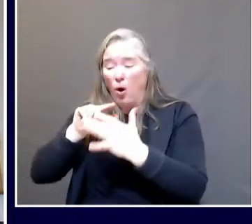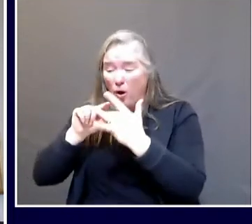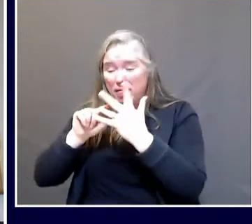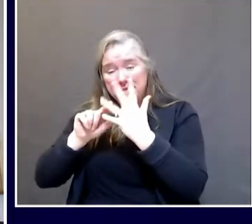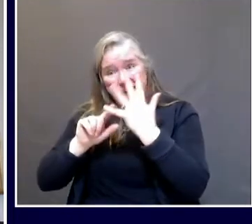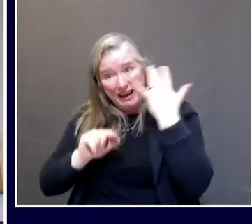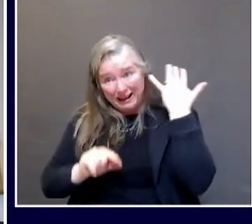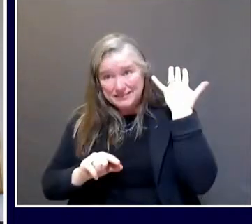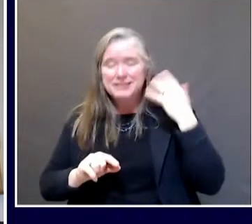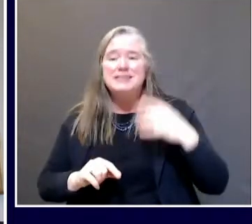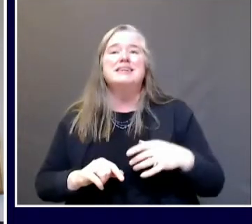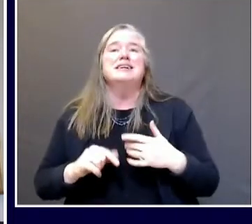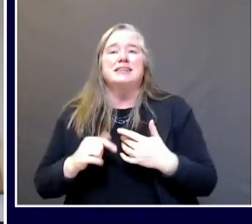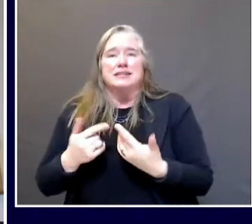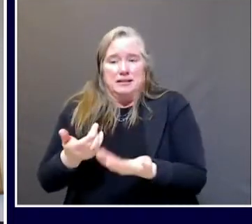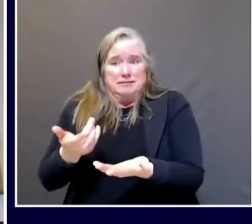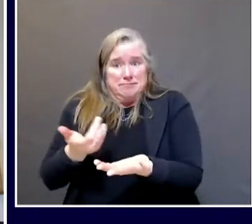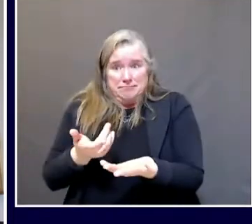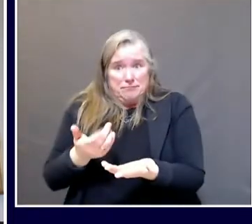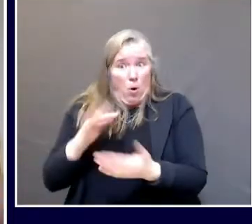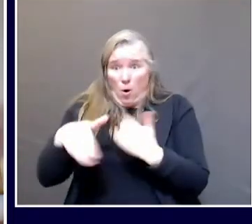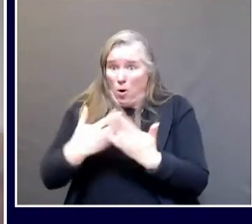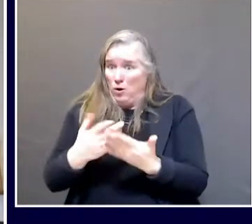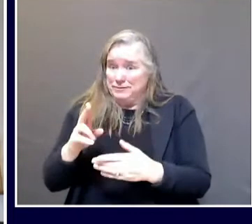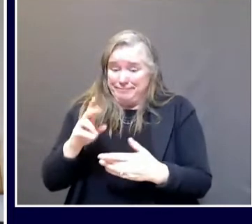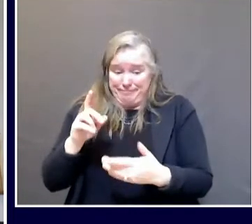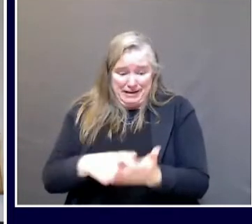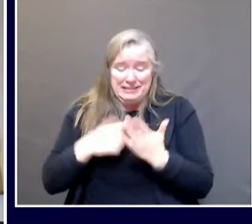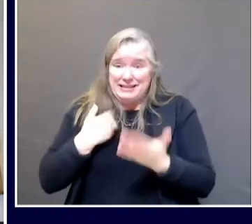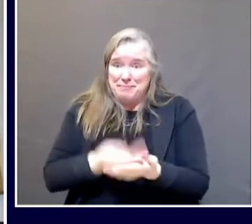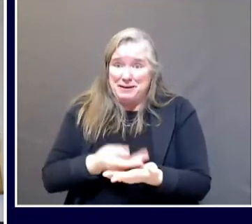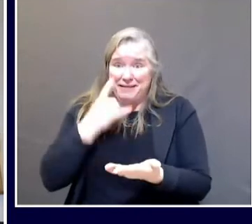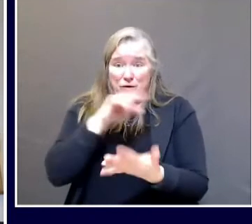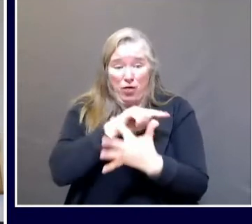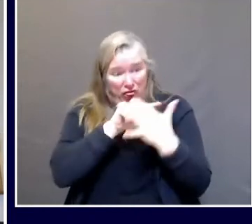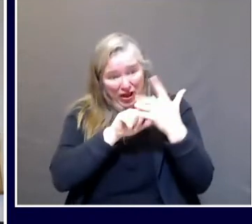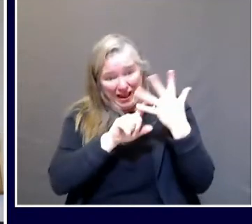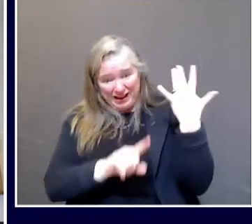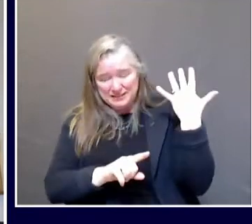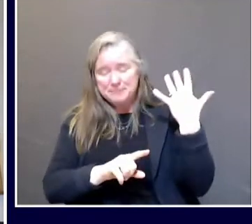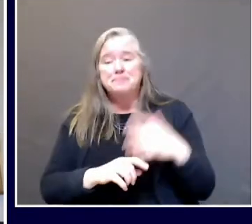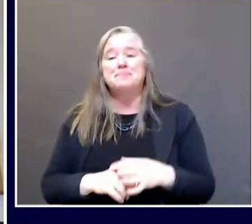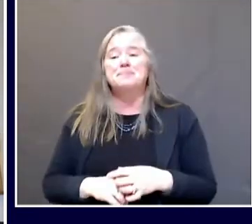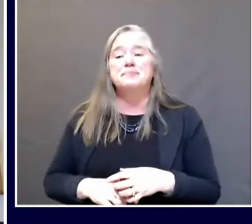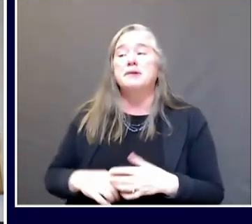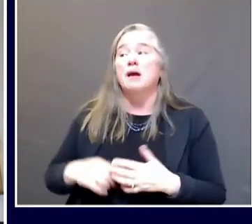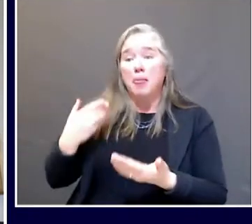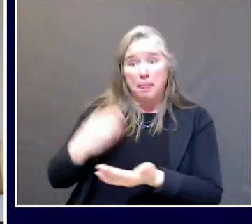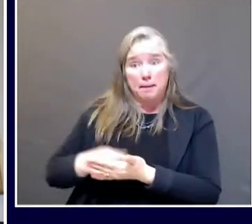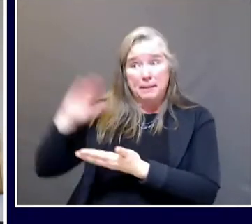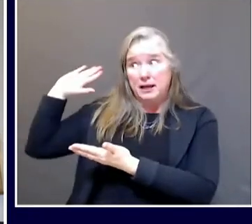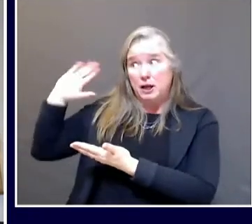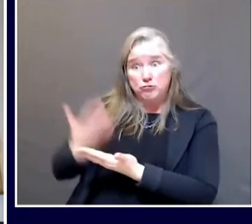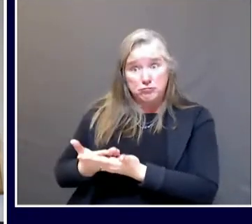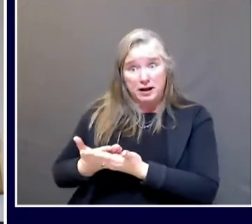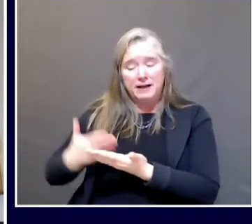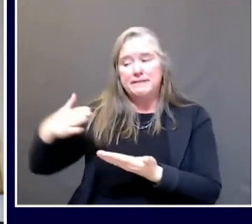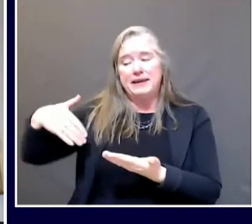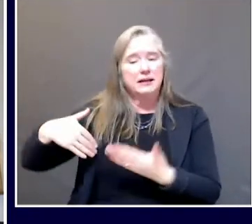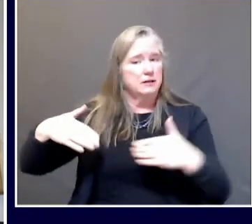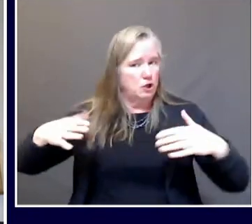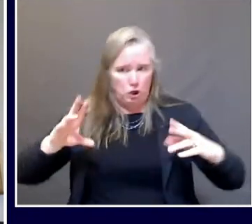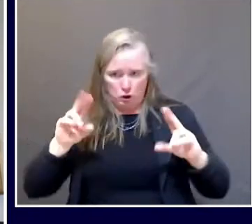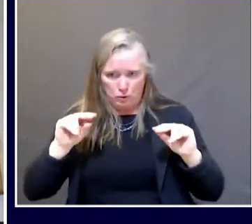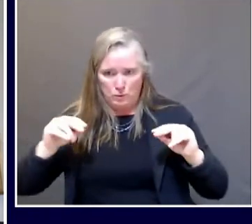about the funding from the US CDC about what the parameters might be, but the actual funding itself has not yet arrived in the